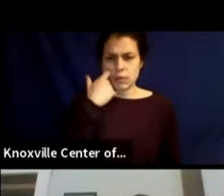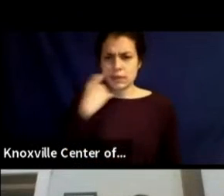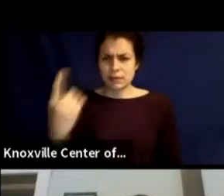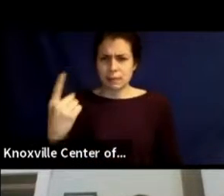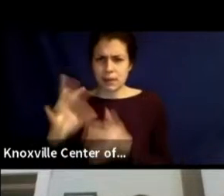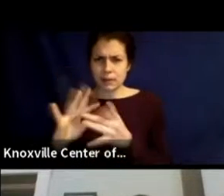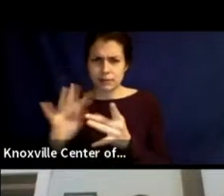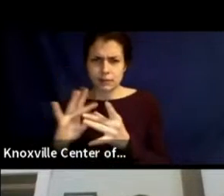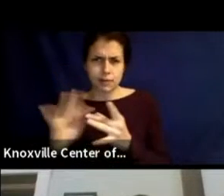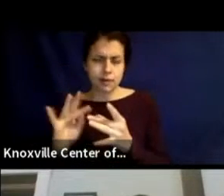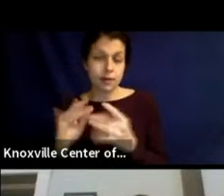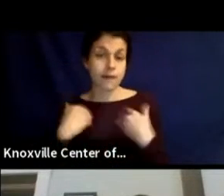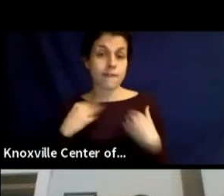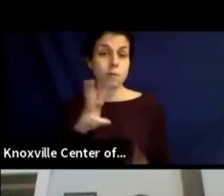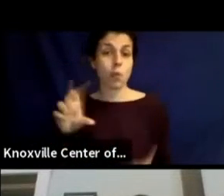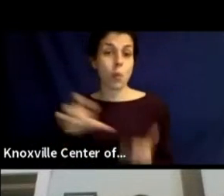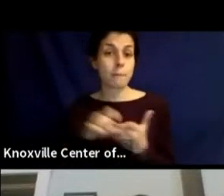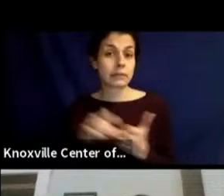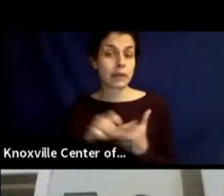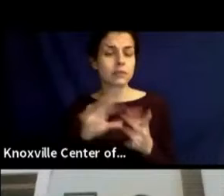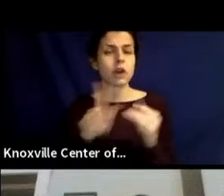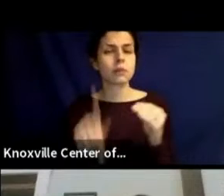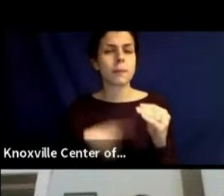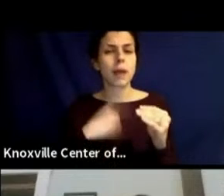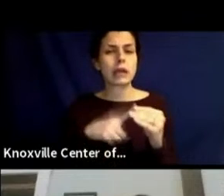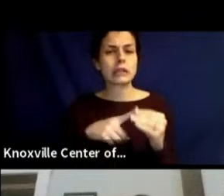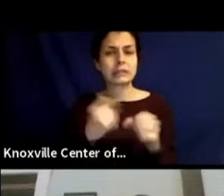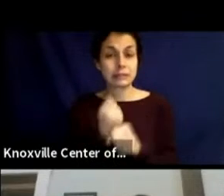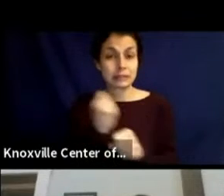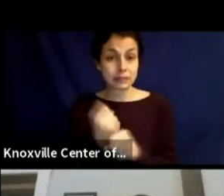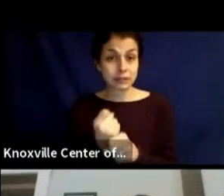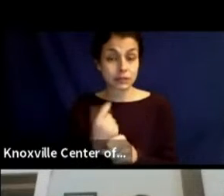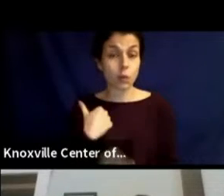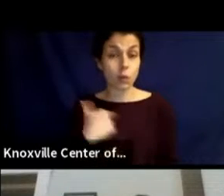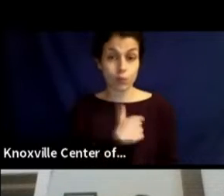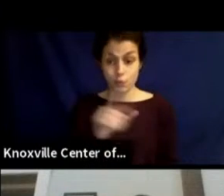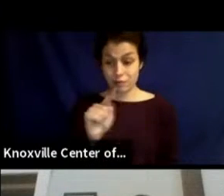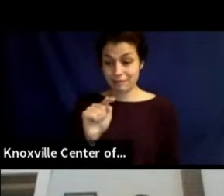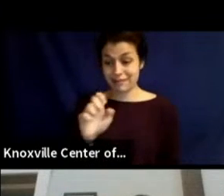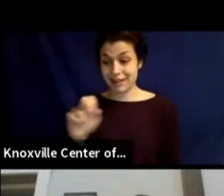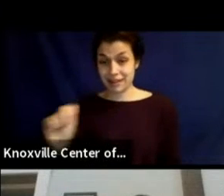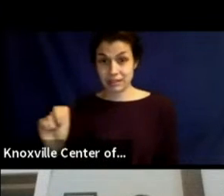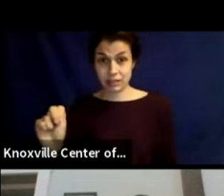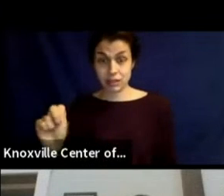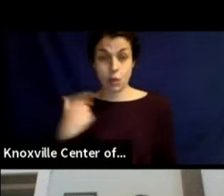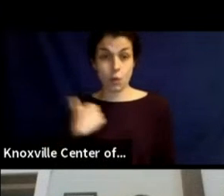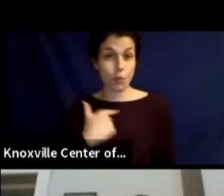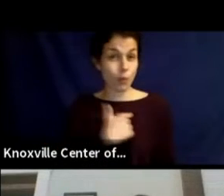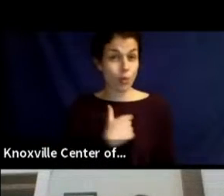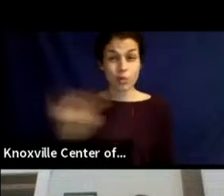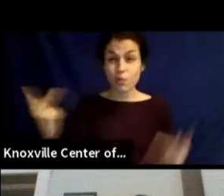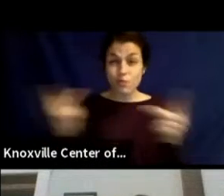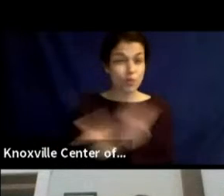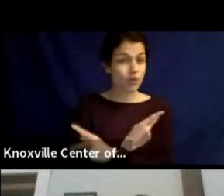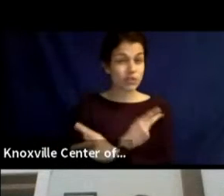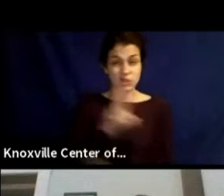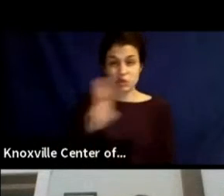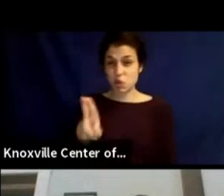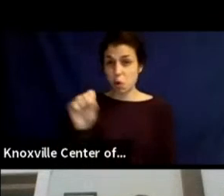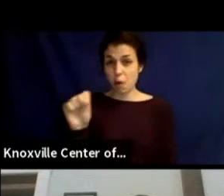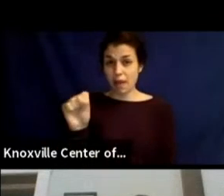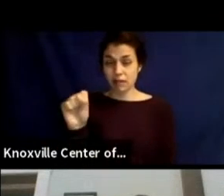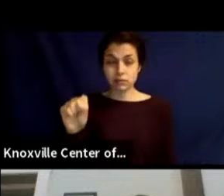there is a website that keeps track of statistics. We were, as Tennessee, not only the worst in the nation, we